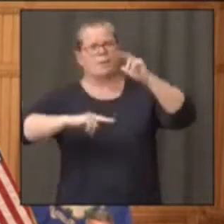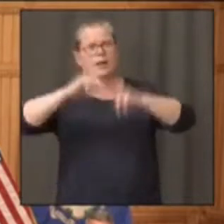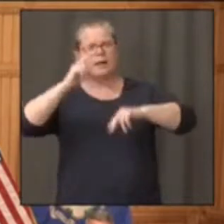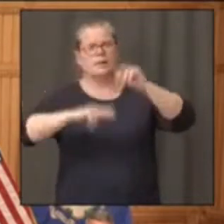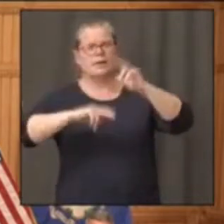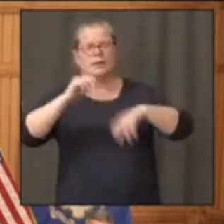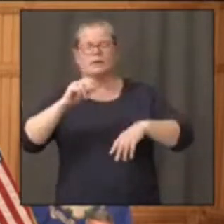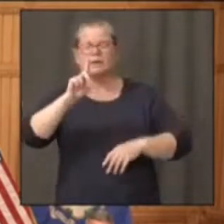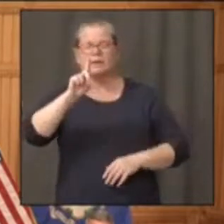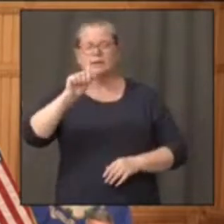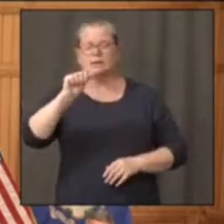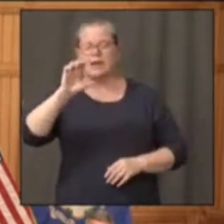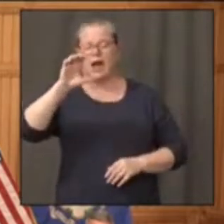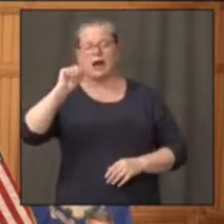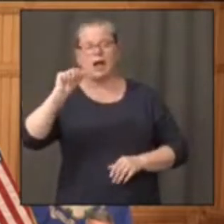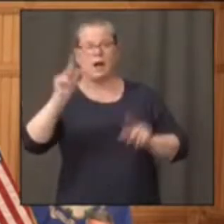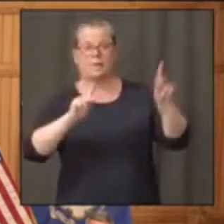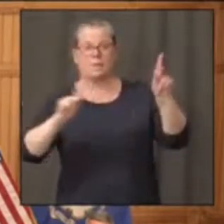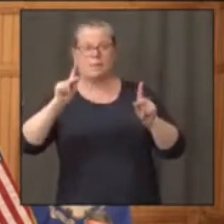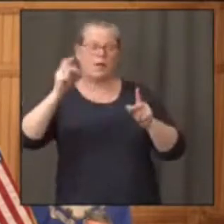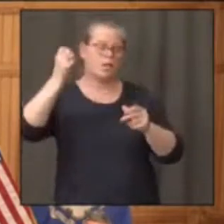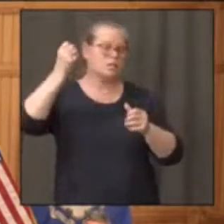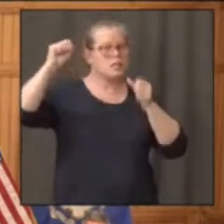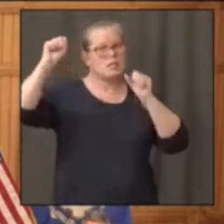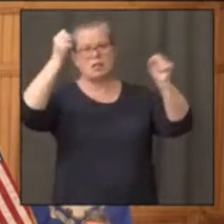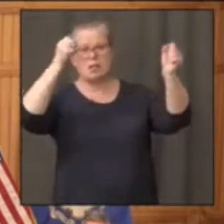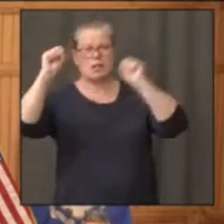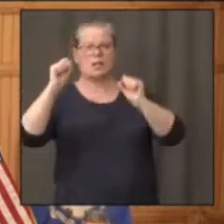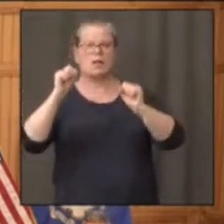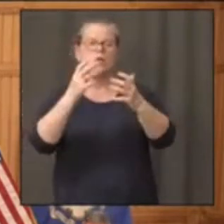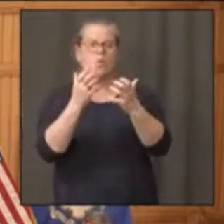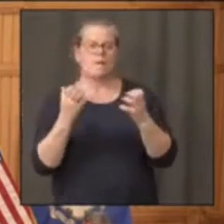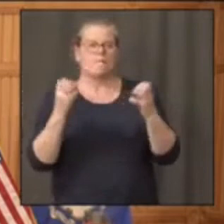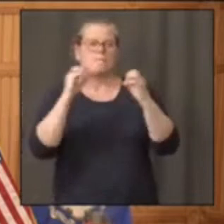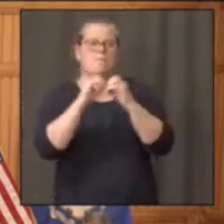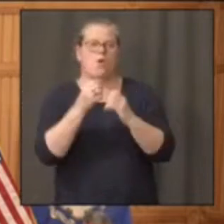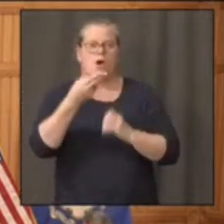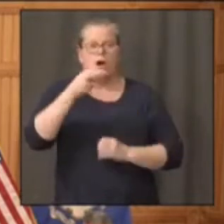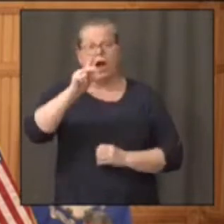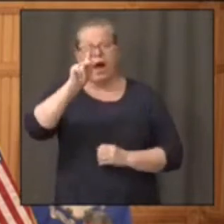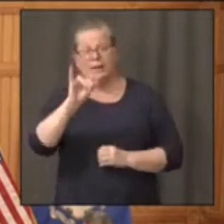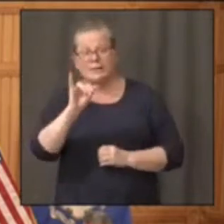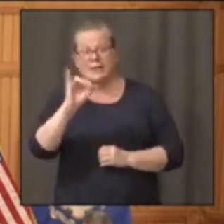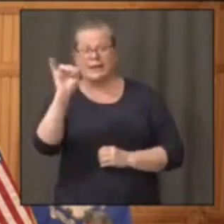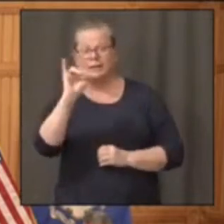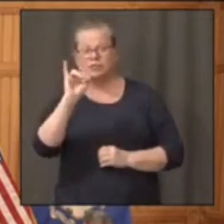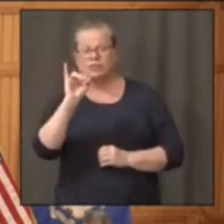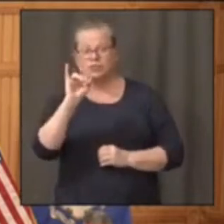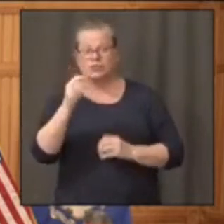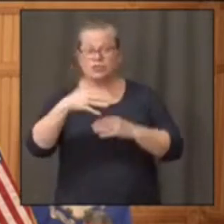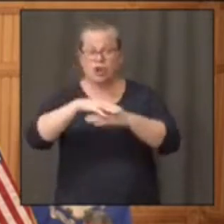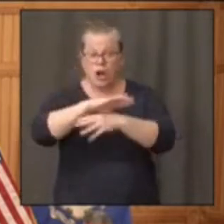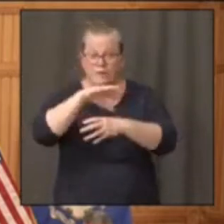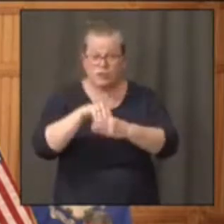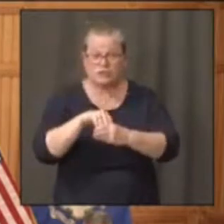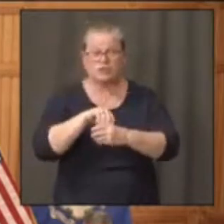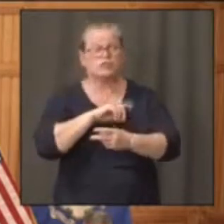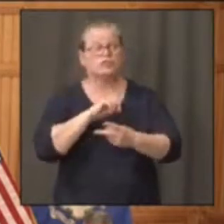people, asking for expanded Husky coverage, another $150 million for